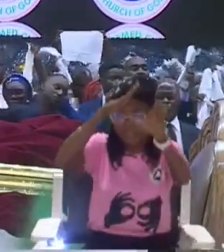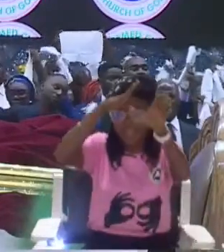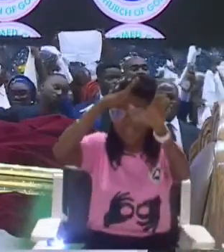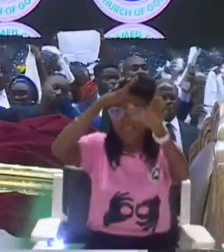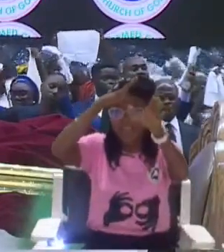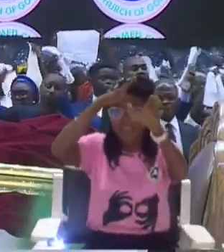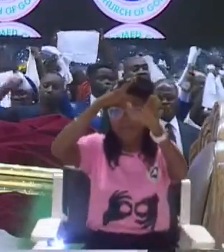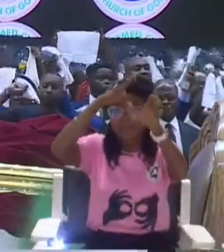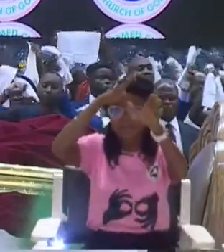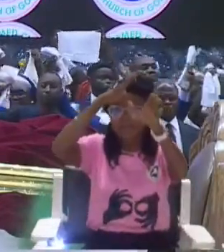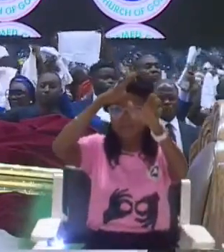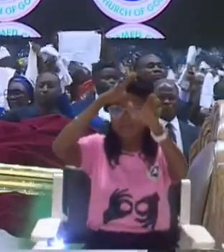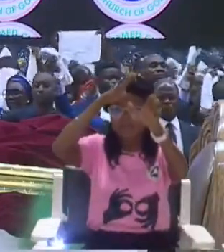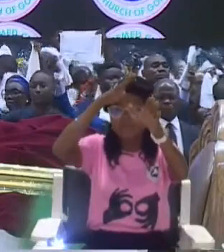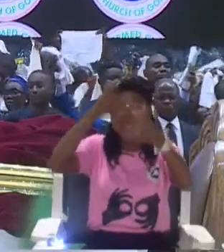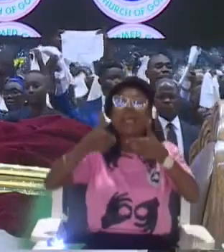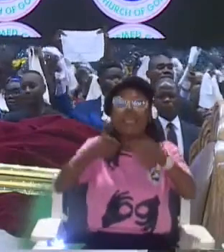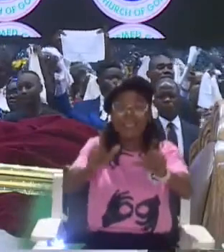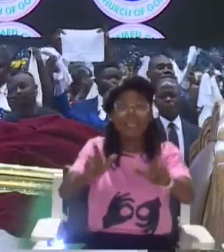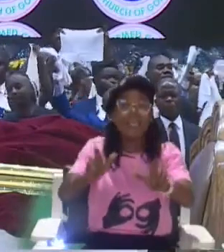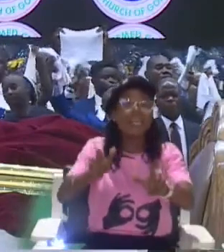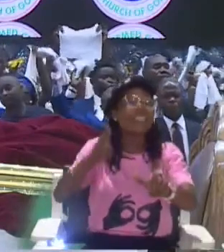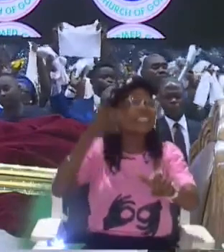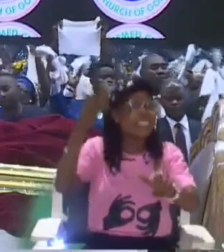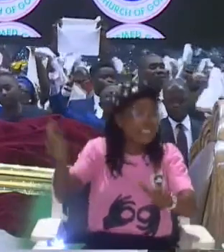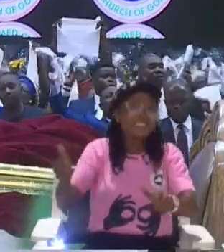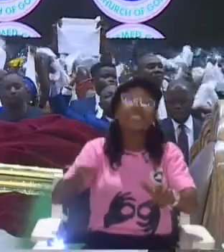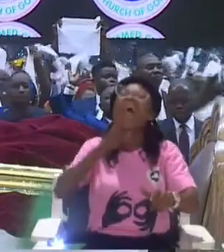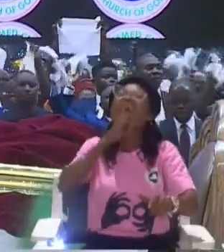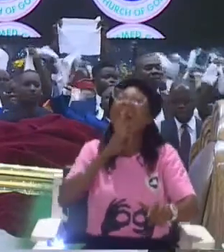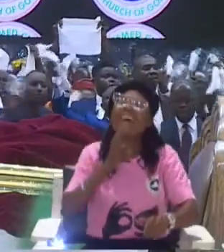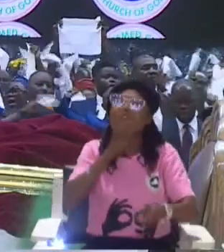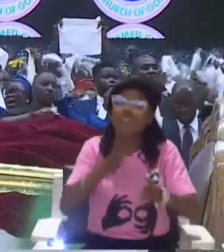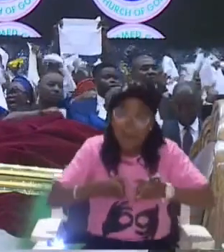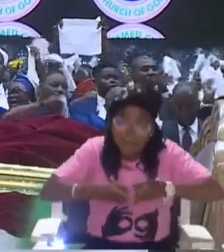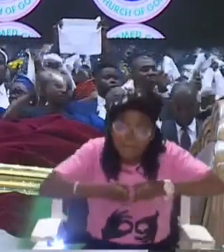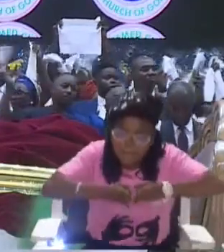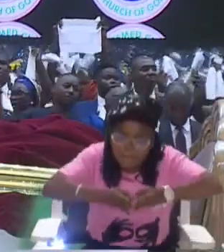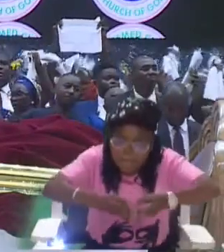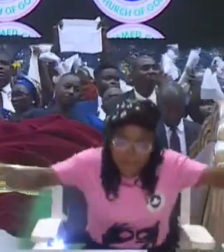Father, let their Red Sea part.